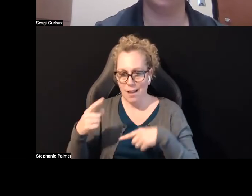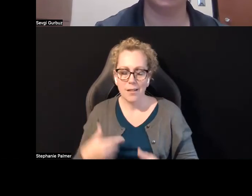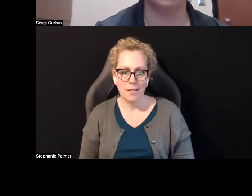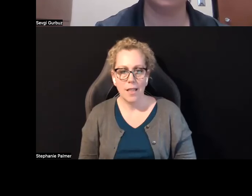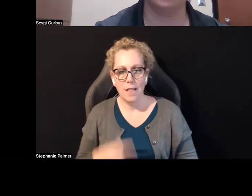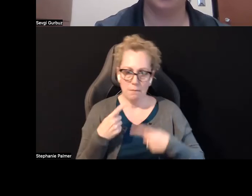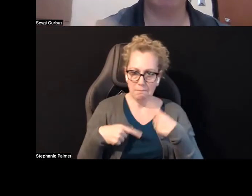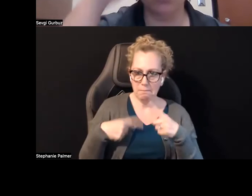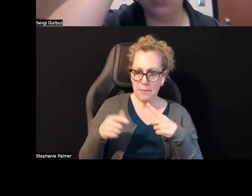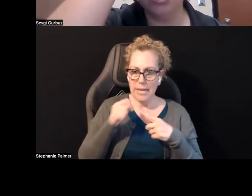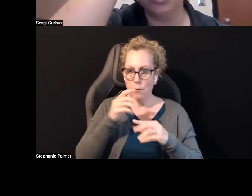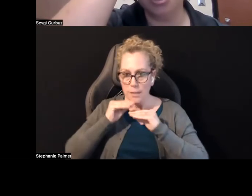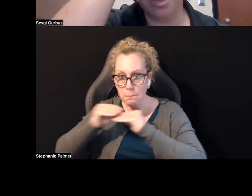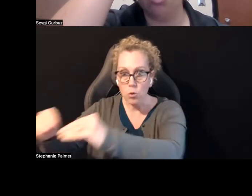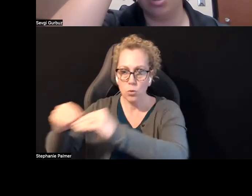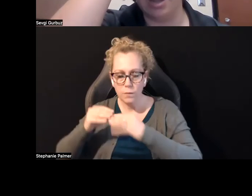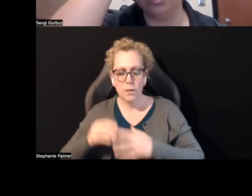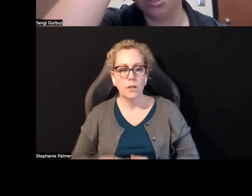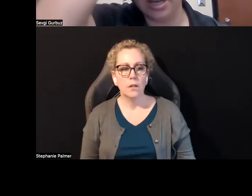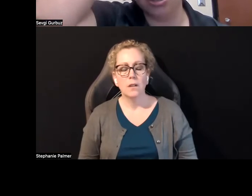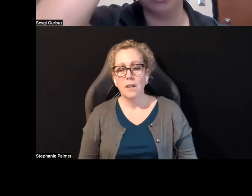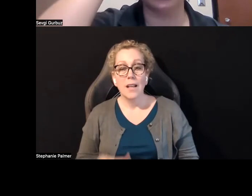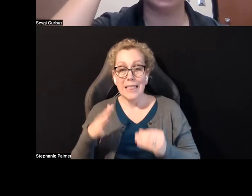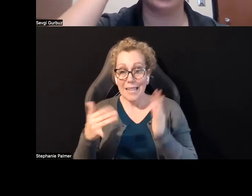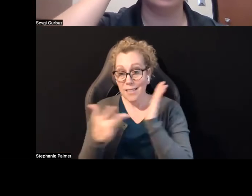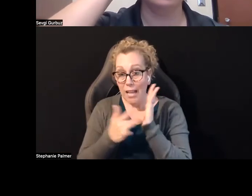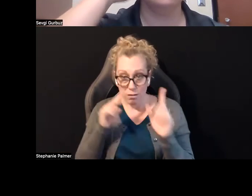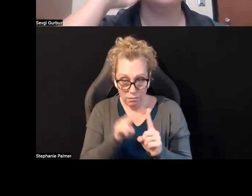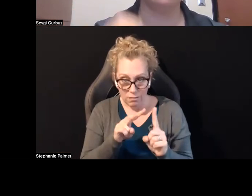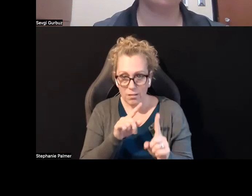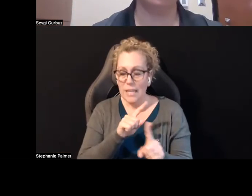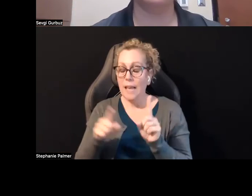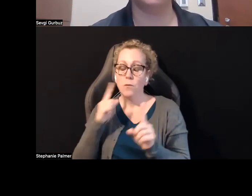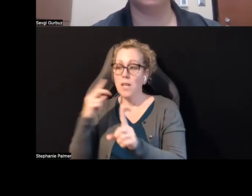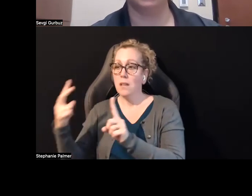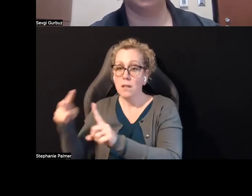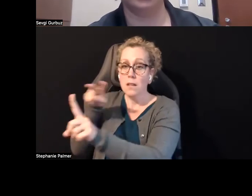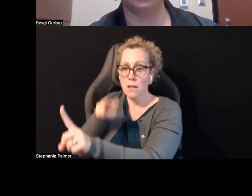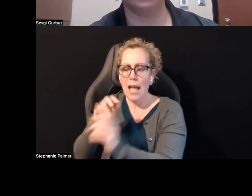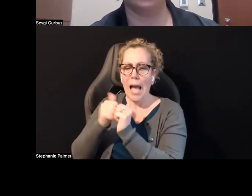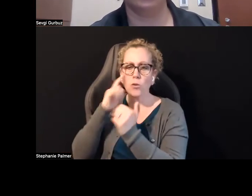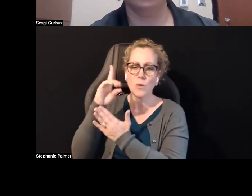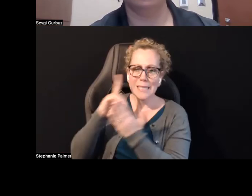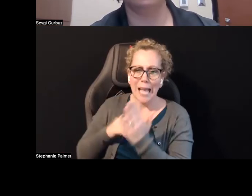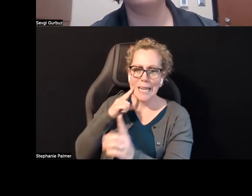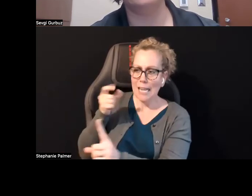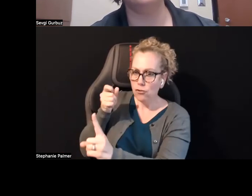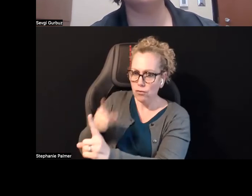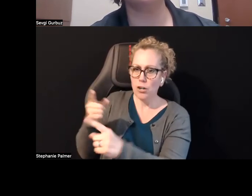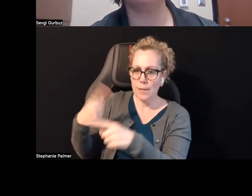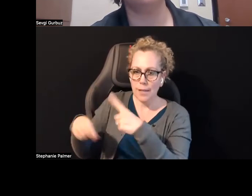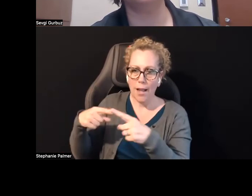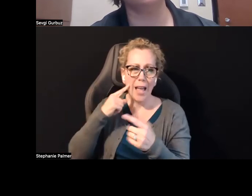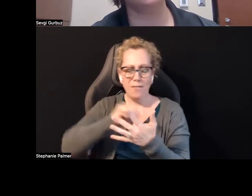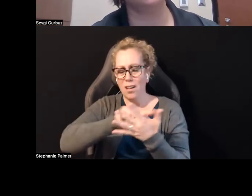technical considerations. But when you think about how to design a trigger sign, there are a lot of other considerations. And